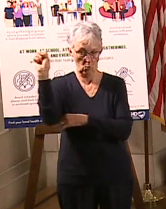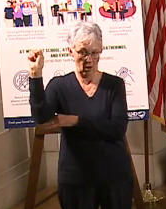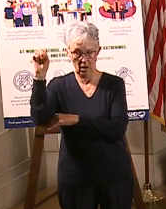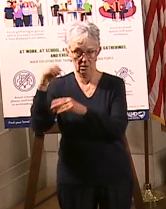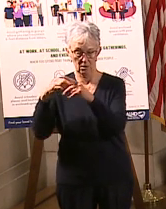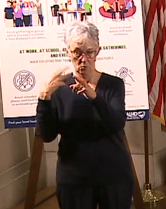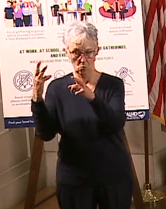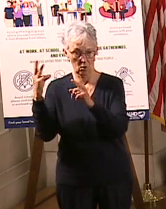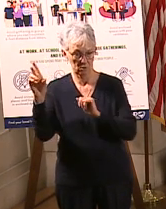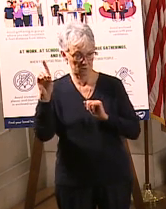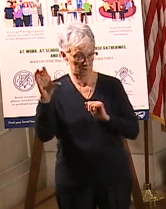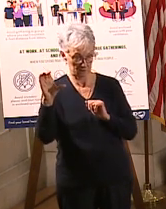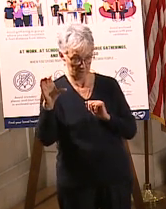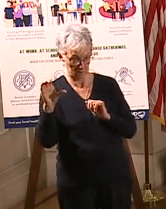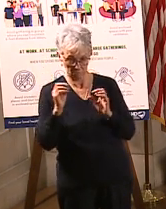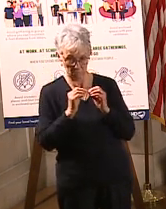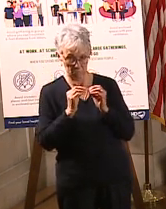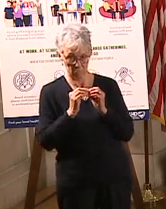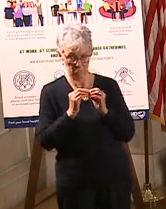Anything else?